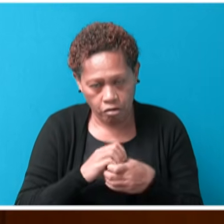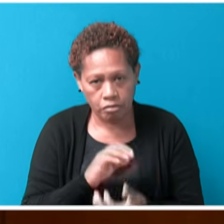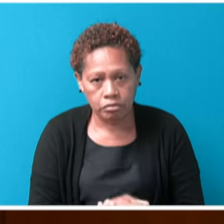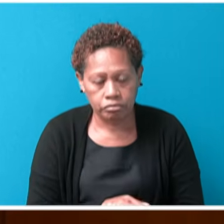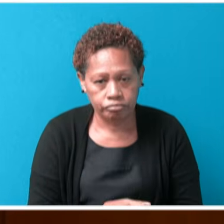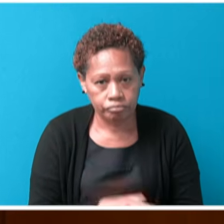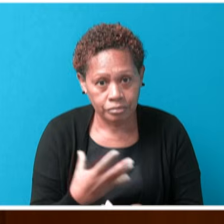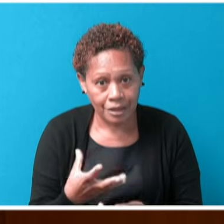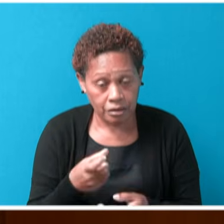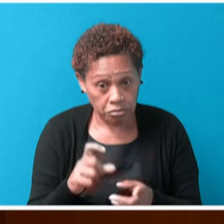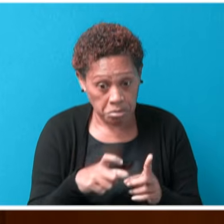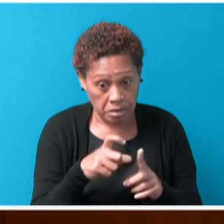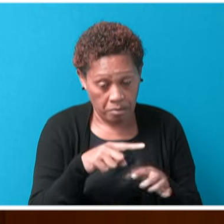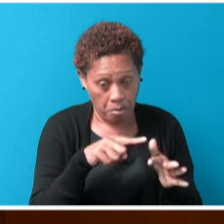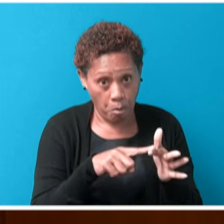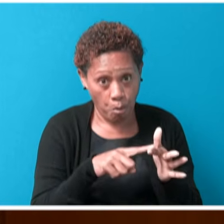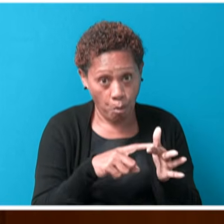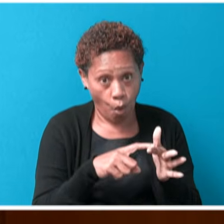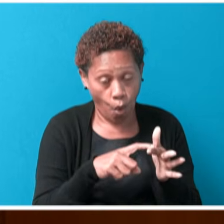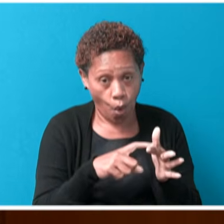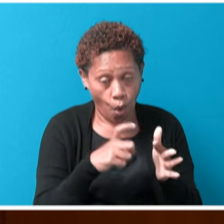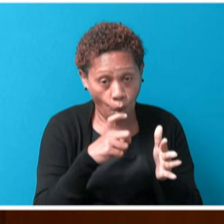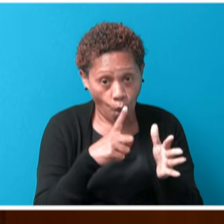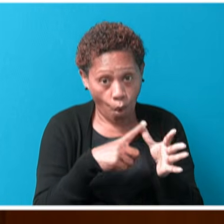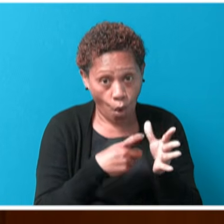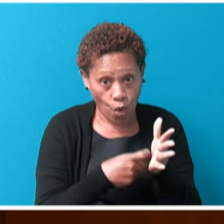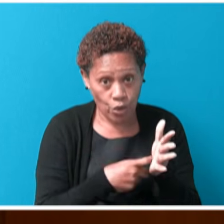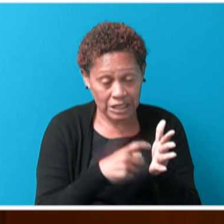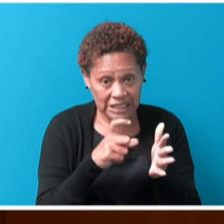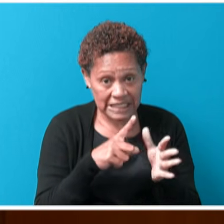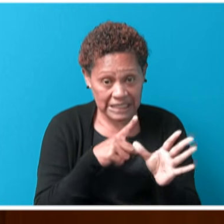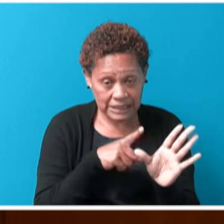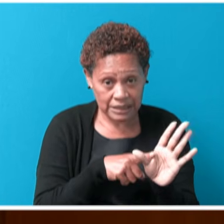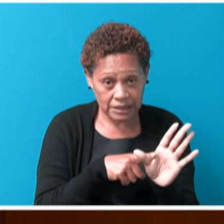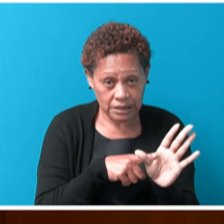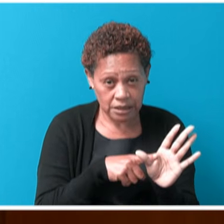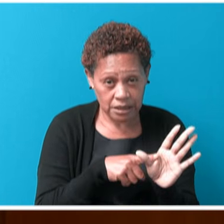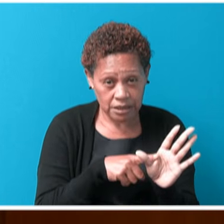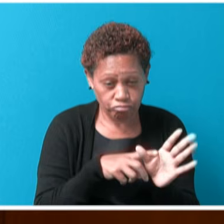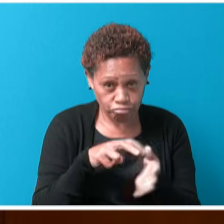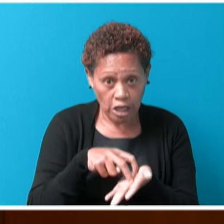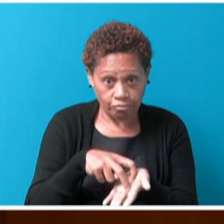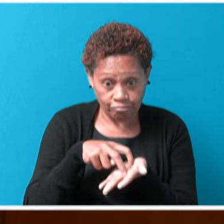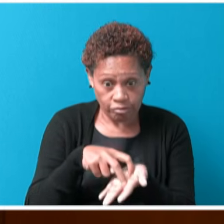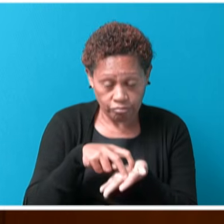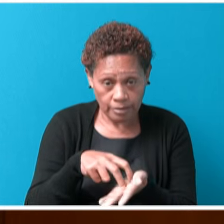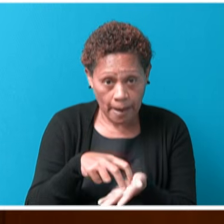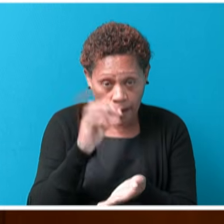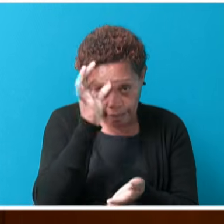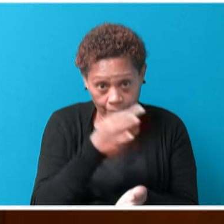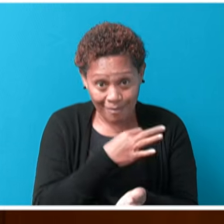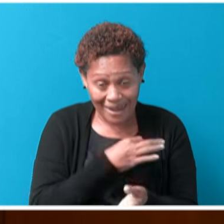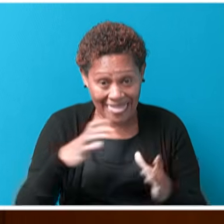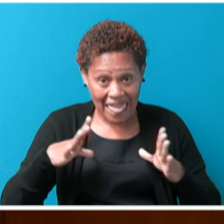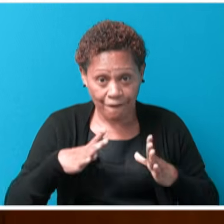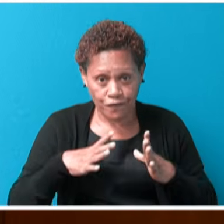Democracy is not sustained by elections alone. It is sustained by the belief that in freedom, in the